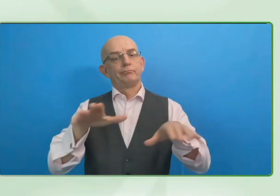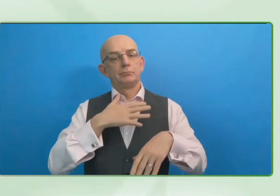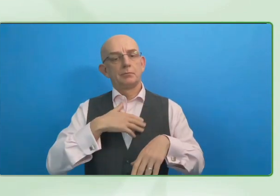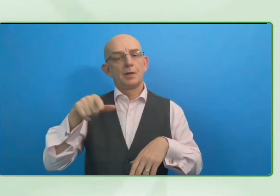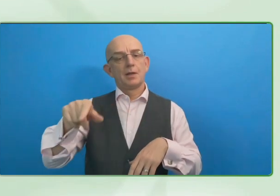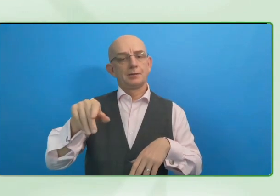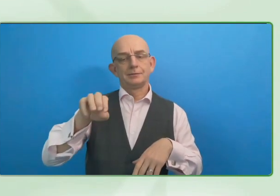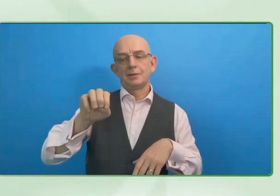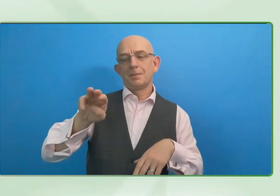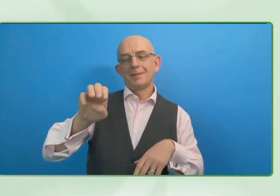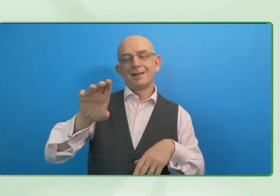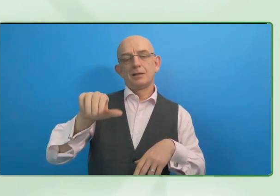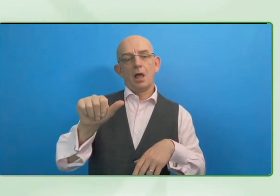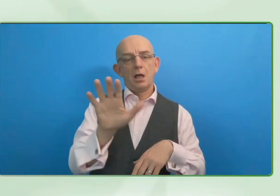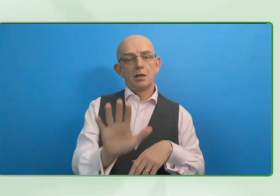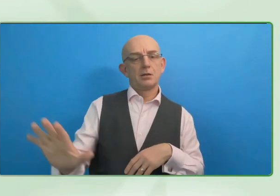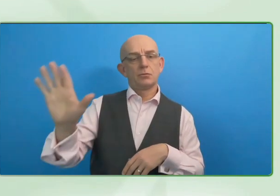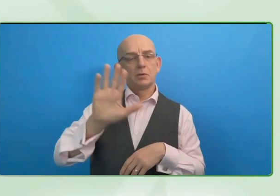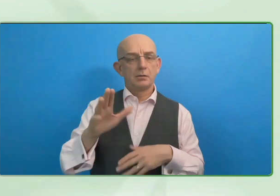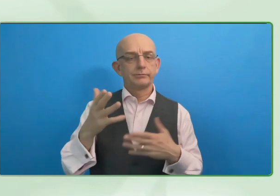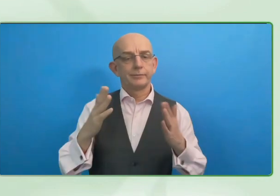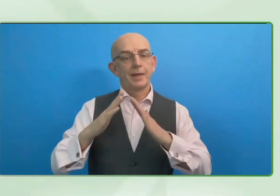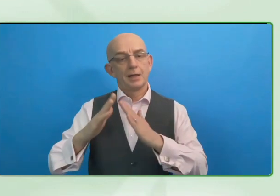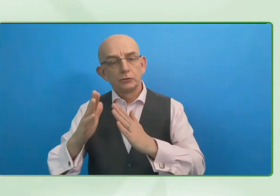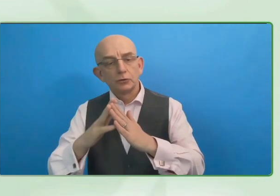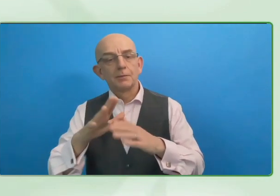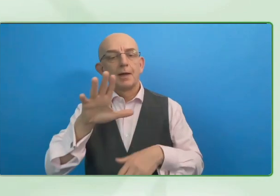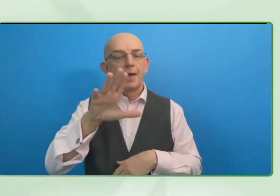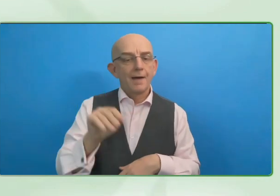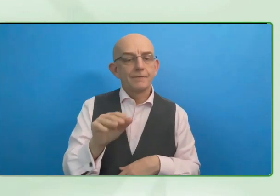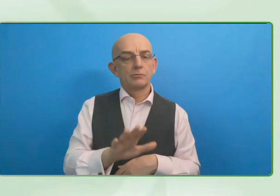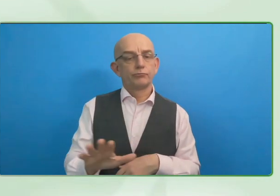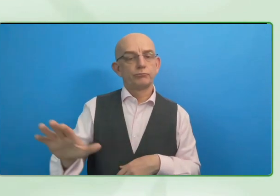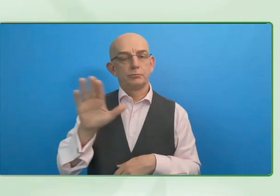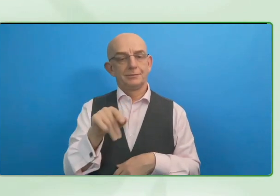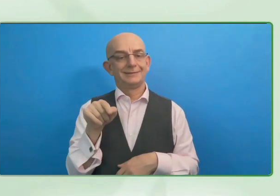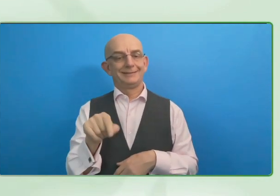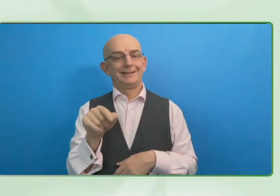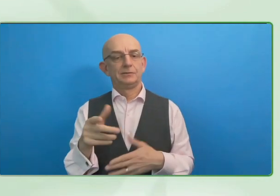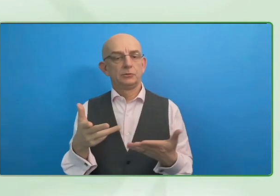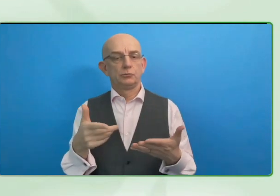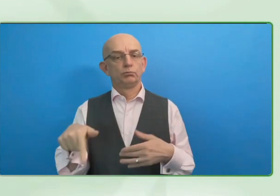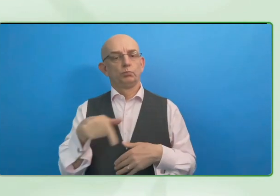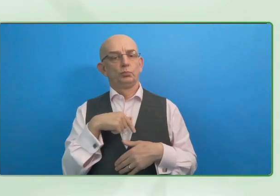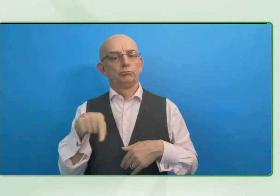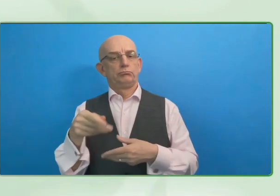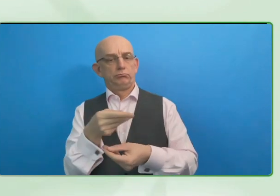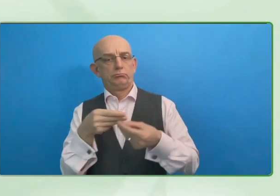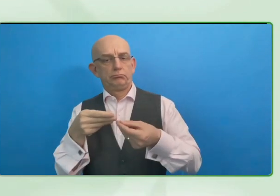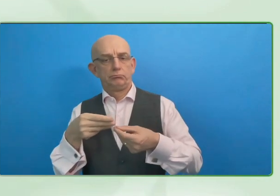go-to market is Africa, because we belong to this community. We know what challenges they are facing. And more